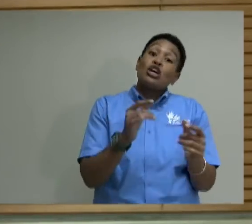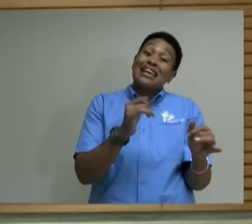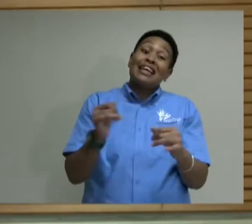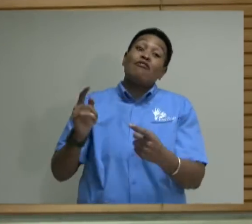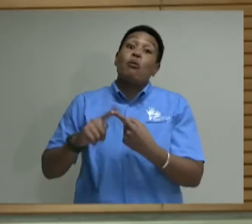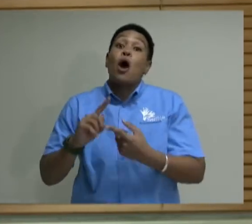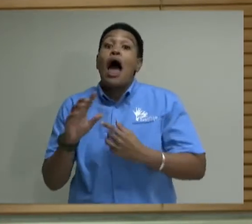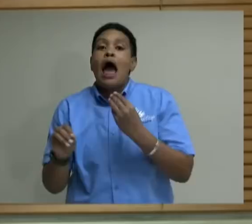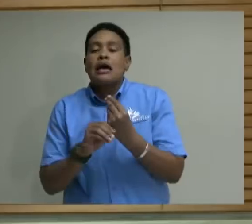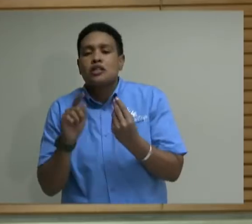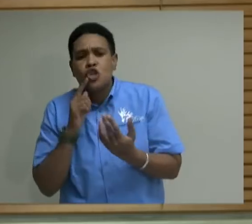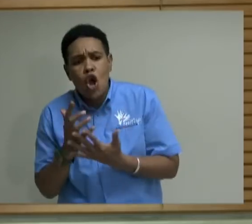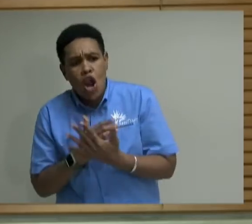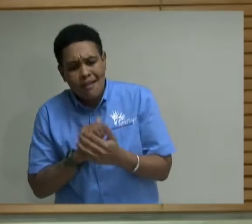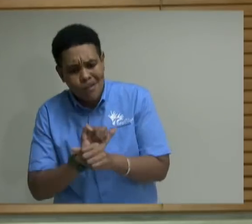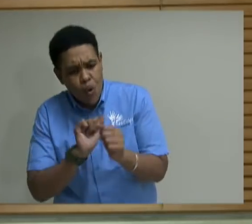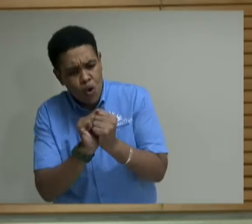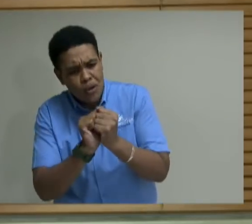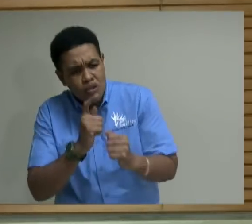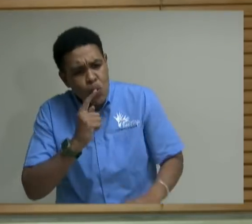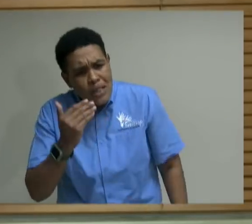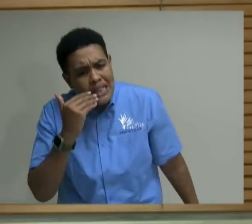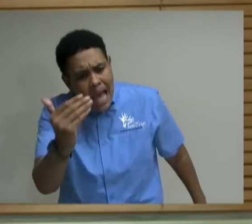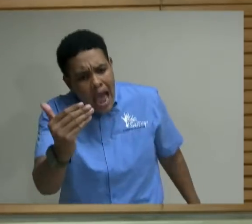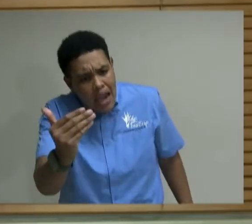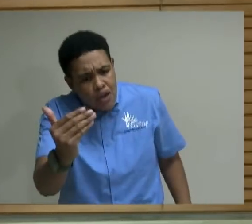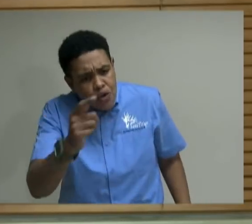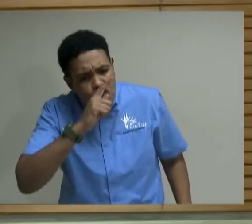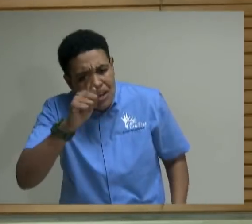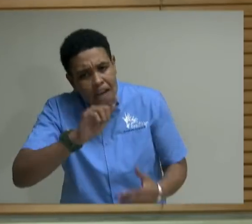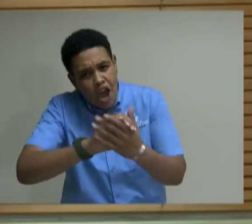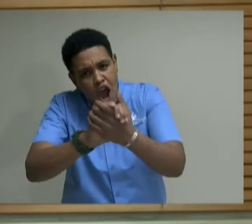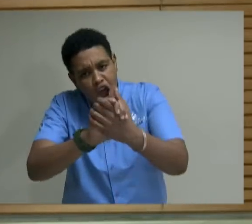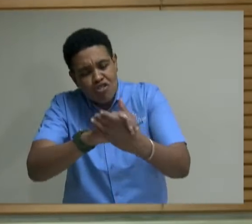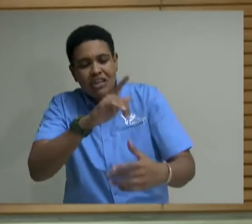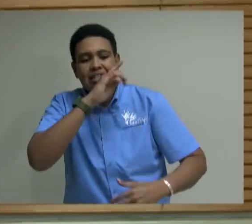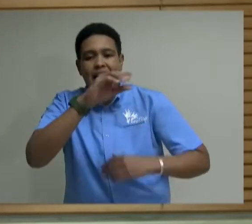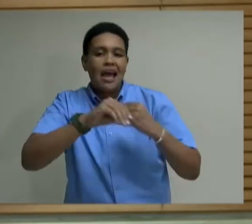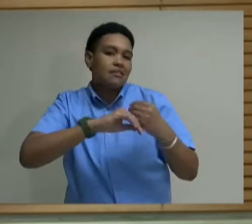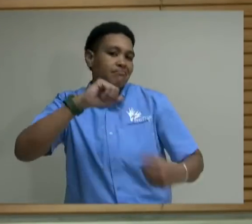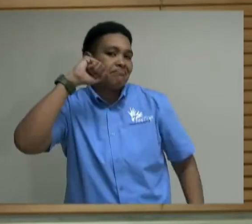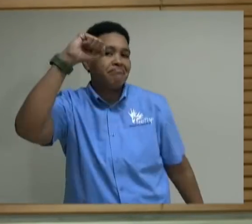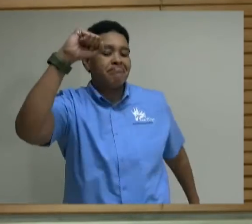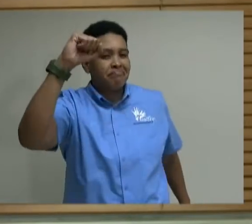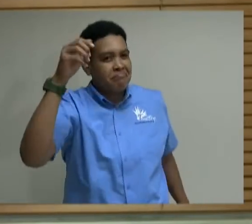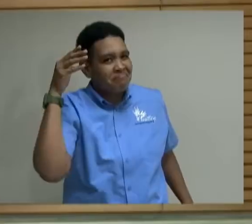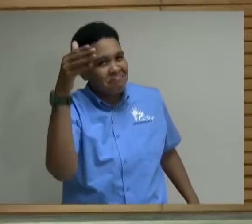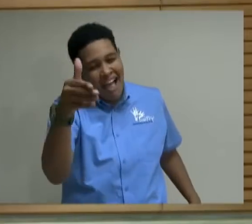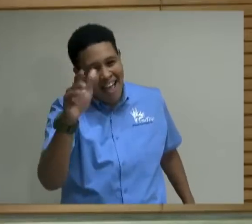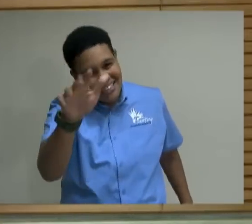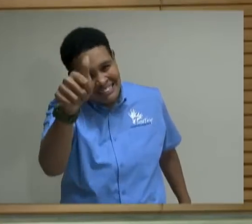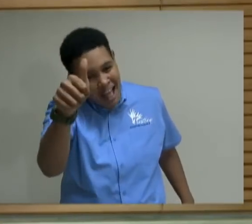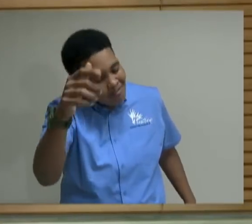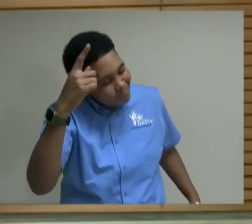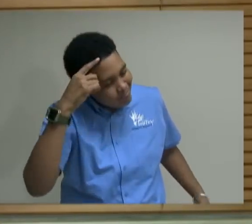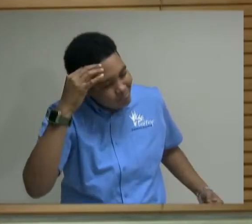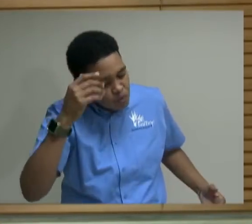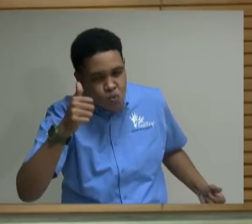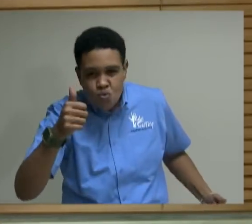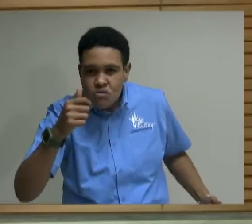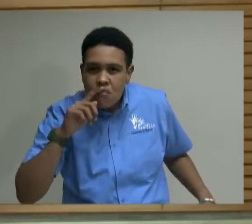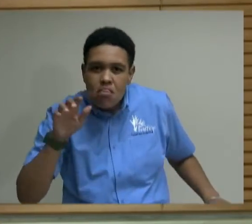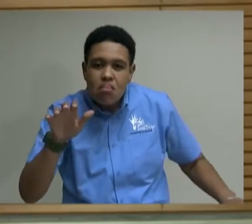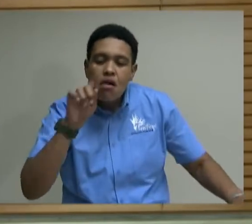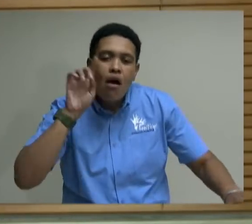and also collectively. So thank you very much. Congrats again, and big up to yourself and all the residents of